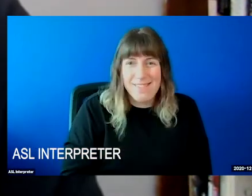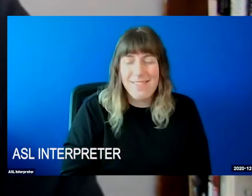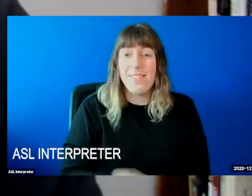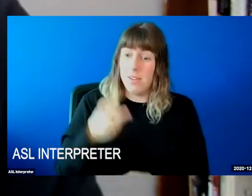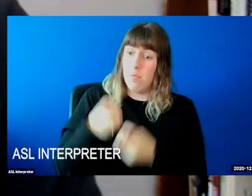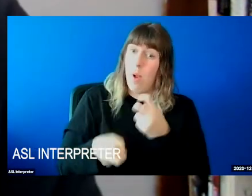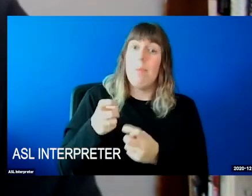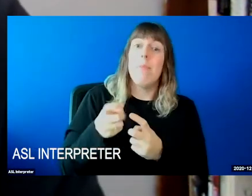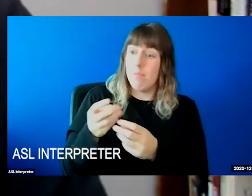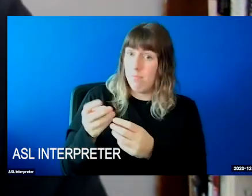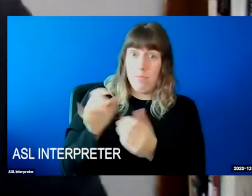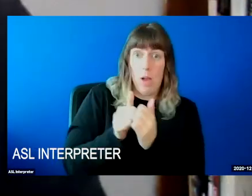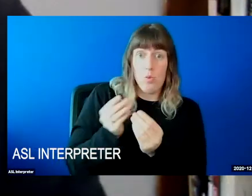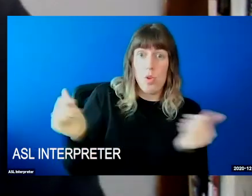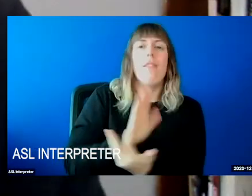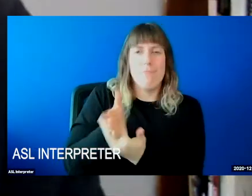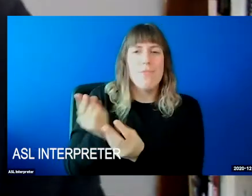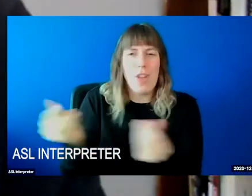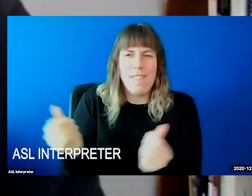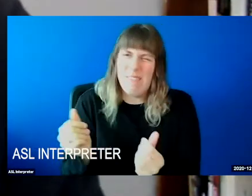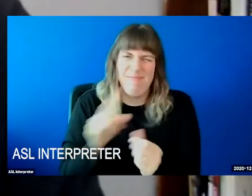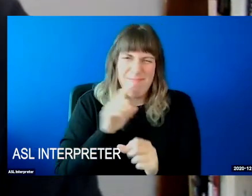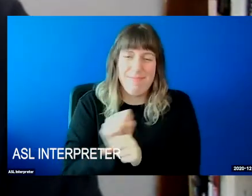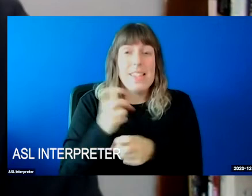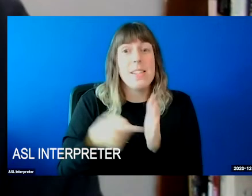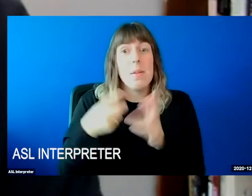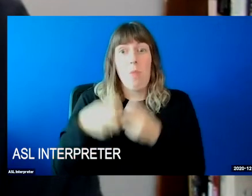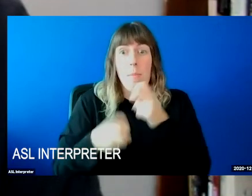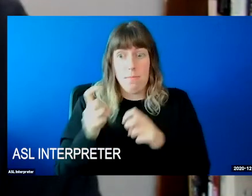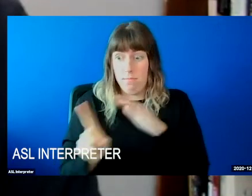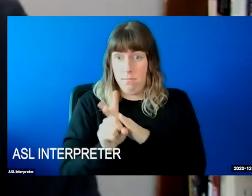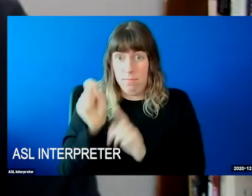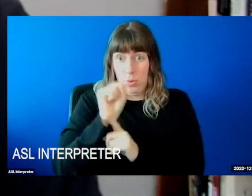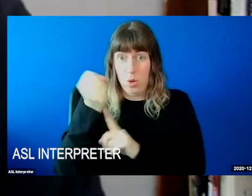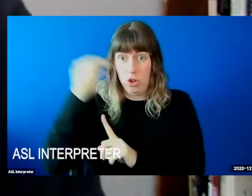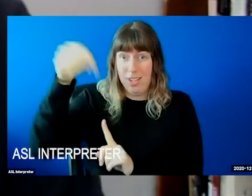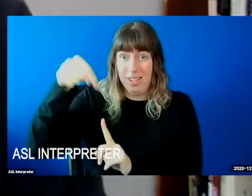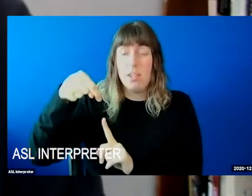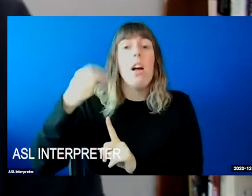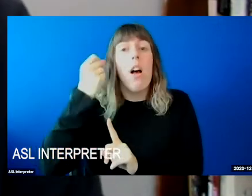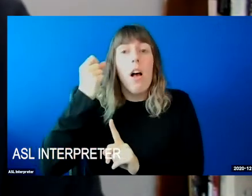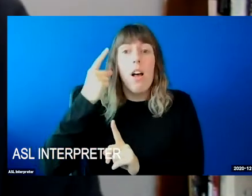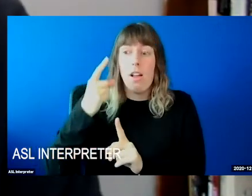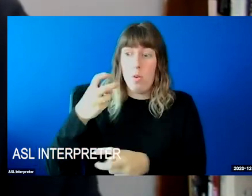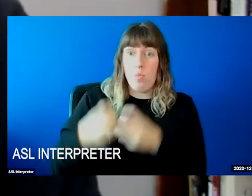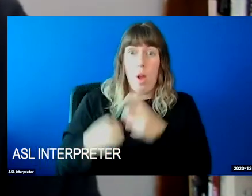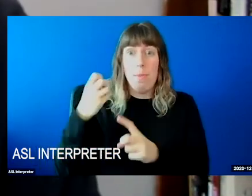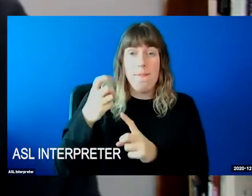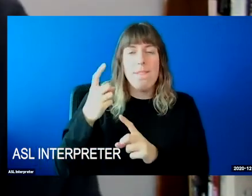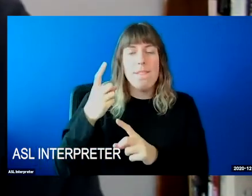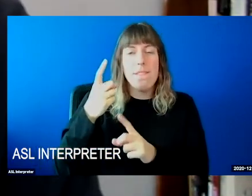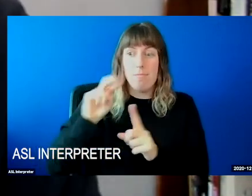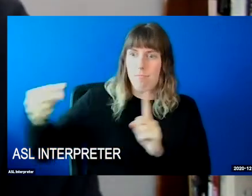problem that has a solution. If they're problematic situations that different people understand to be problematic from different perspectives and for different